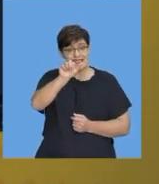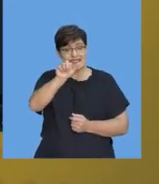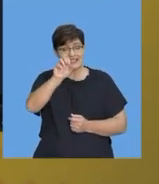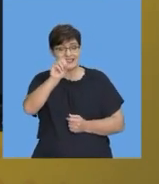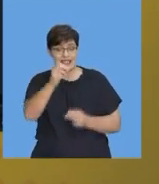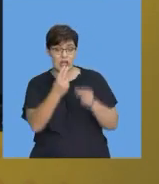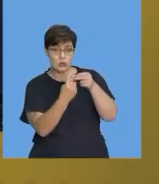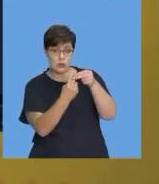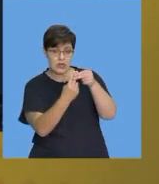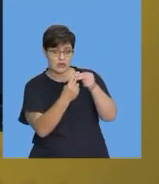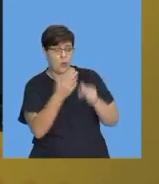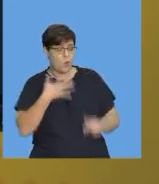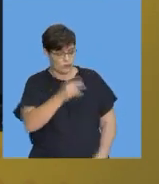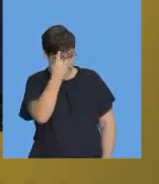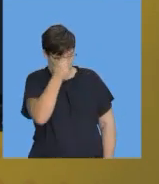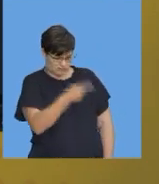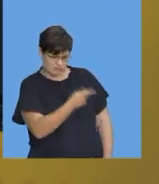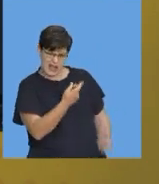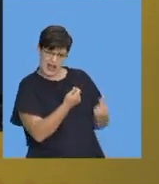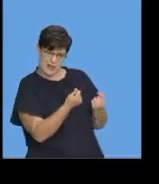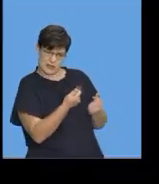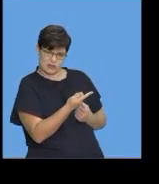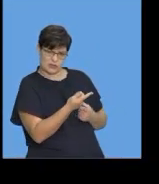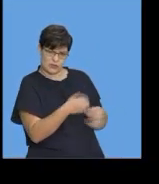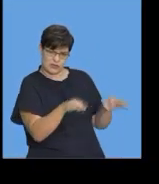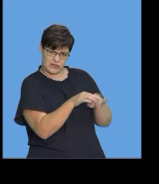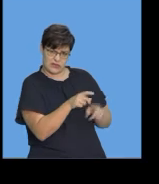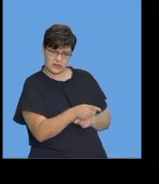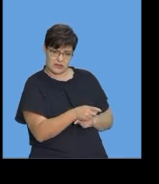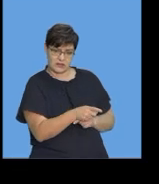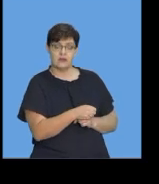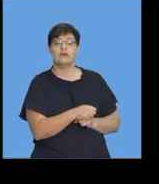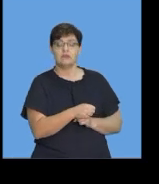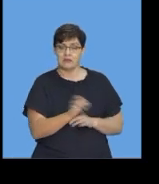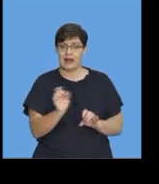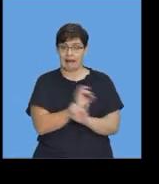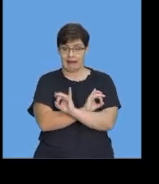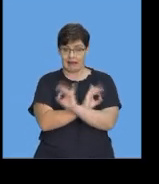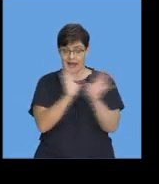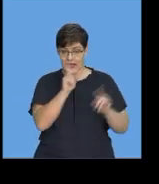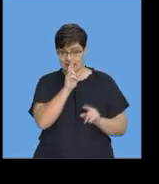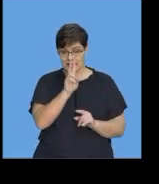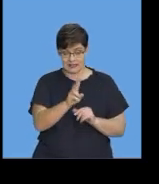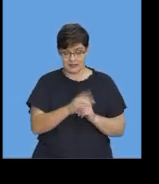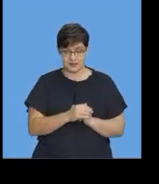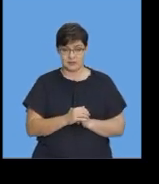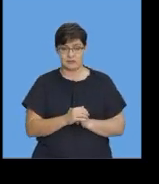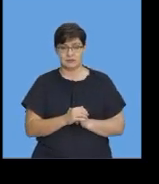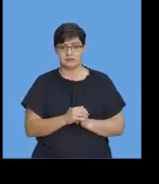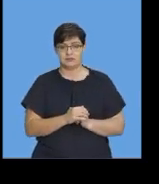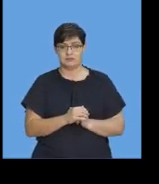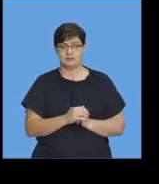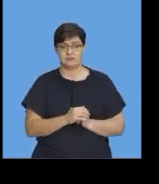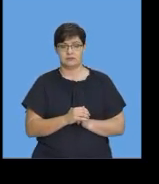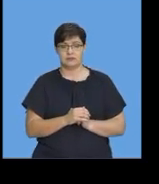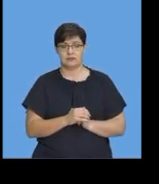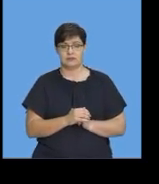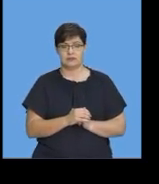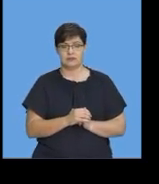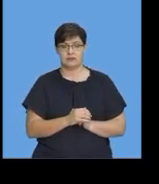1,260 units. Okay? Clearly you can see here, in terms of my information,